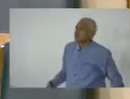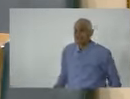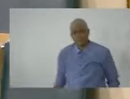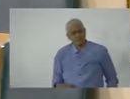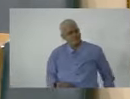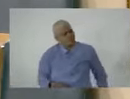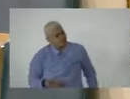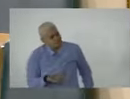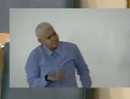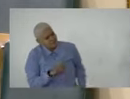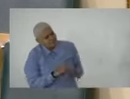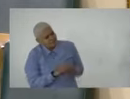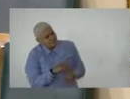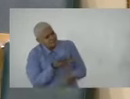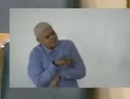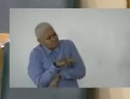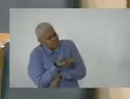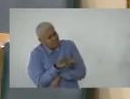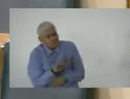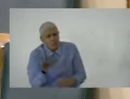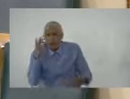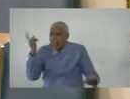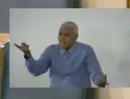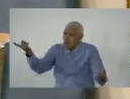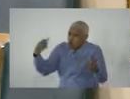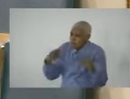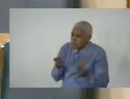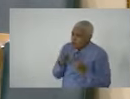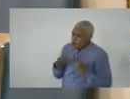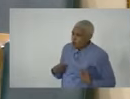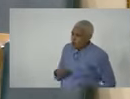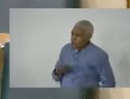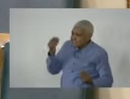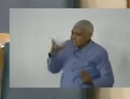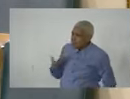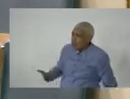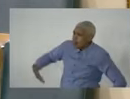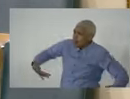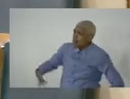was communicated with. Why you never just come and talk to us?